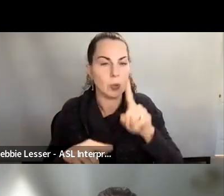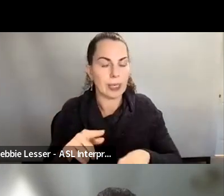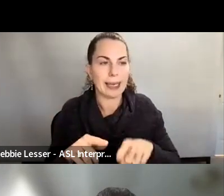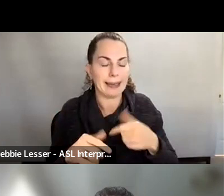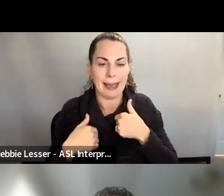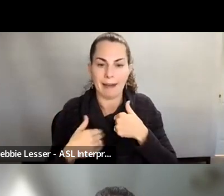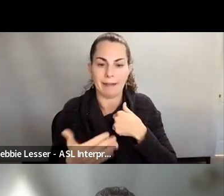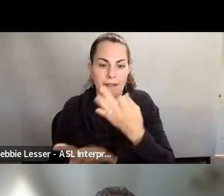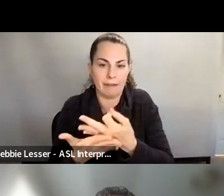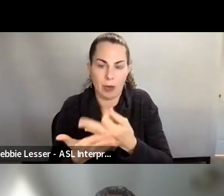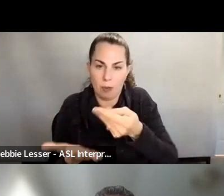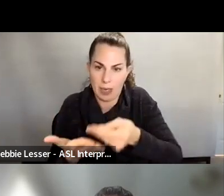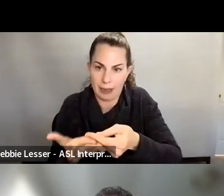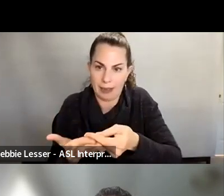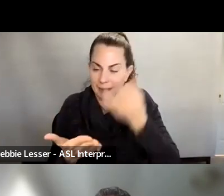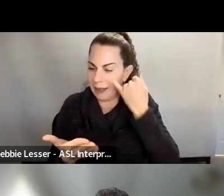not allowed. That's just not going to happen.